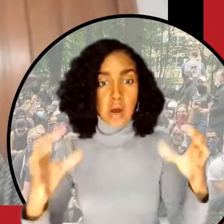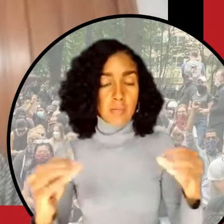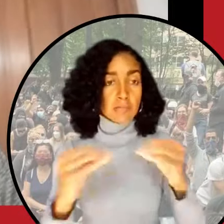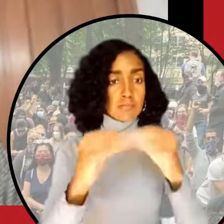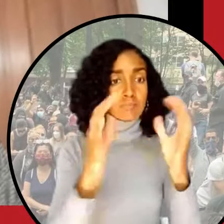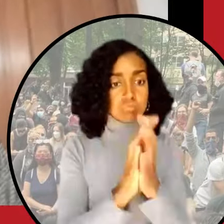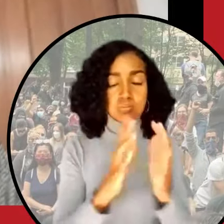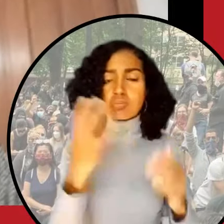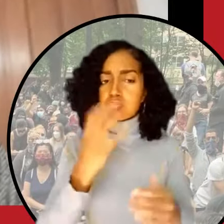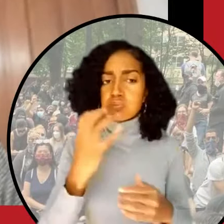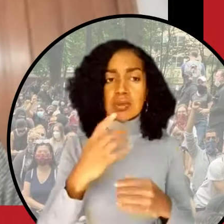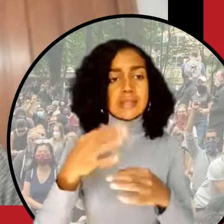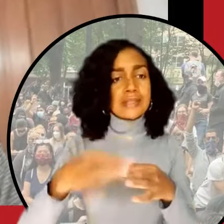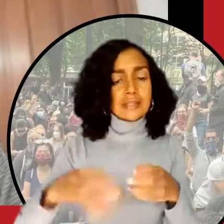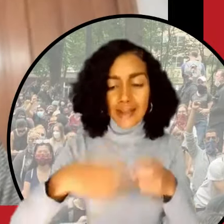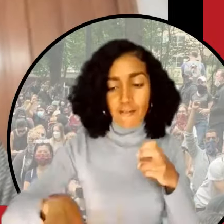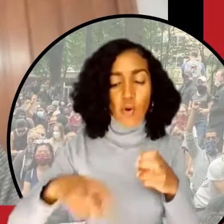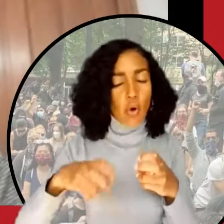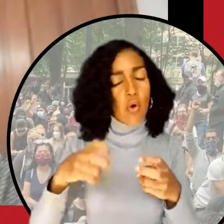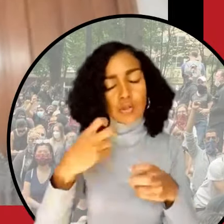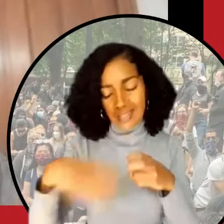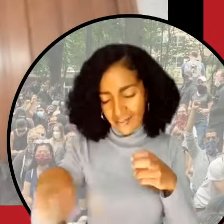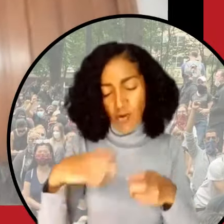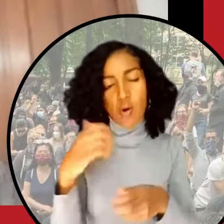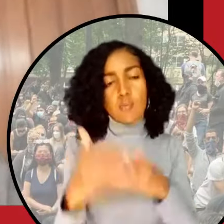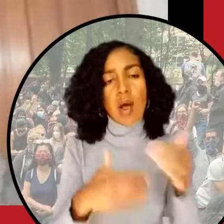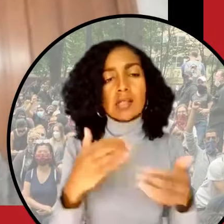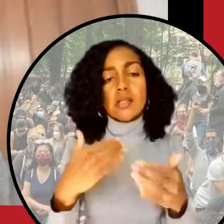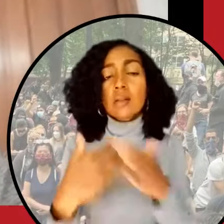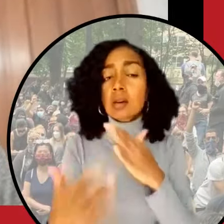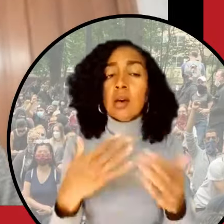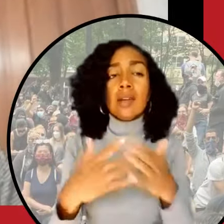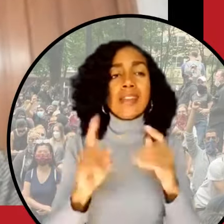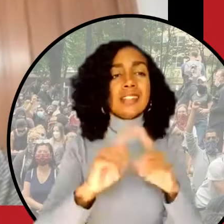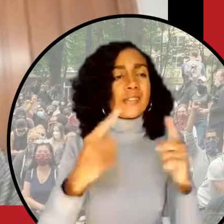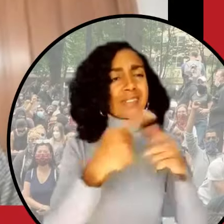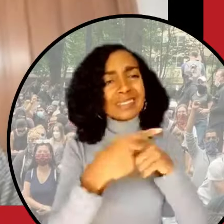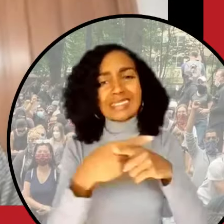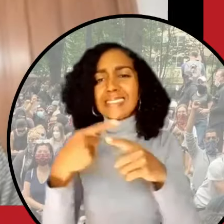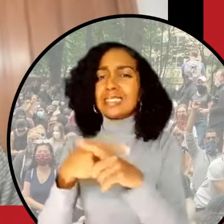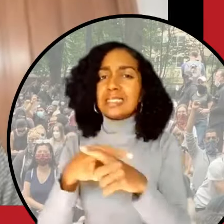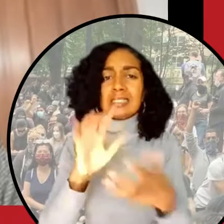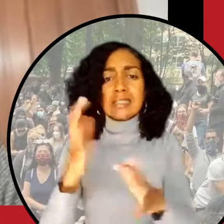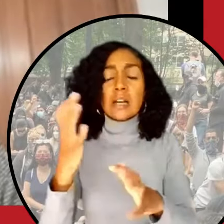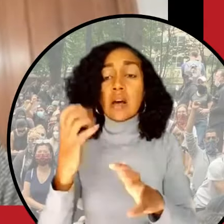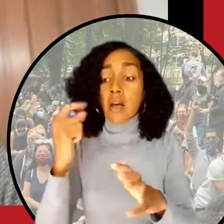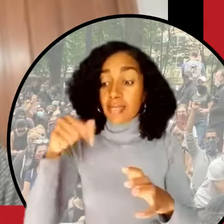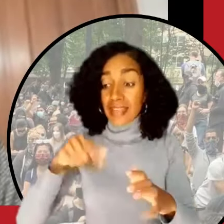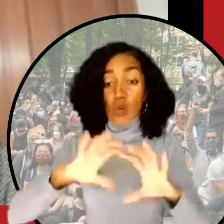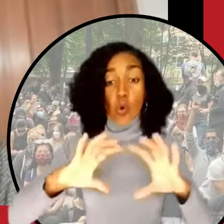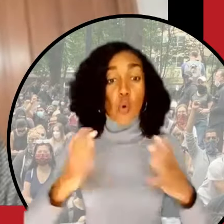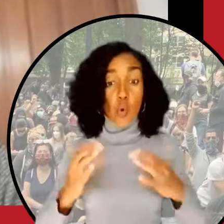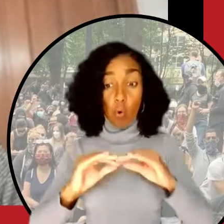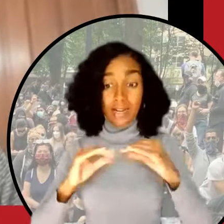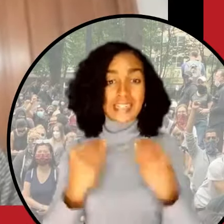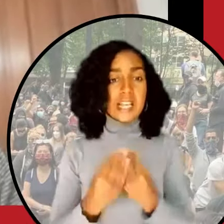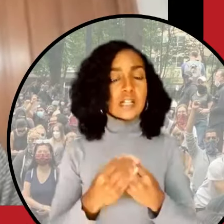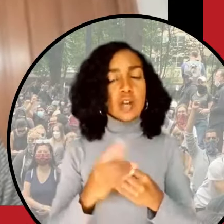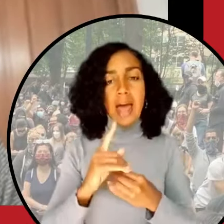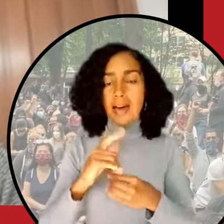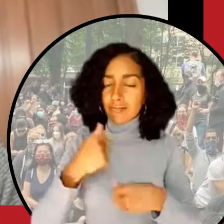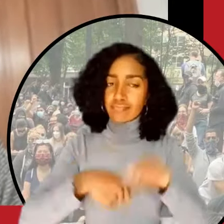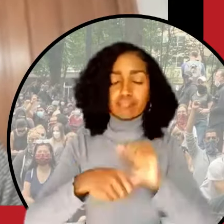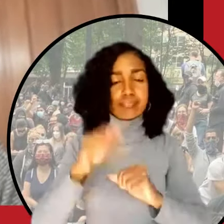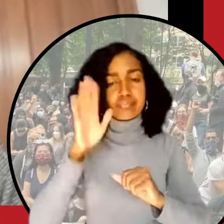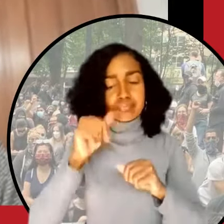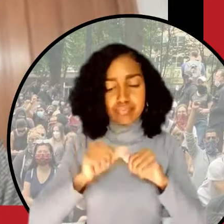day, despite all the problems and contradictions there are, it's an organization that has managed to stick together, not because people feel